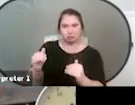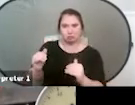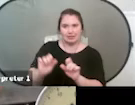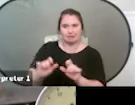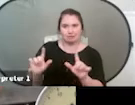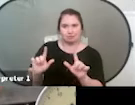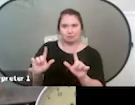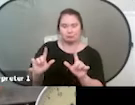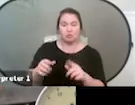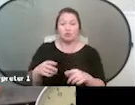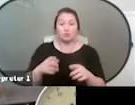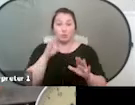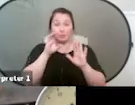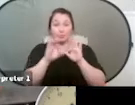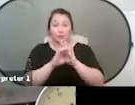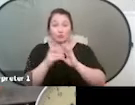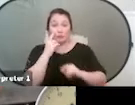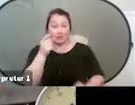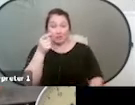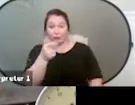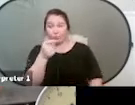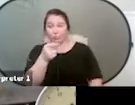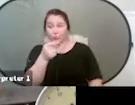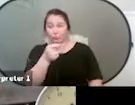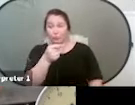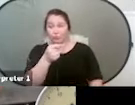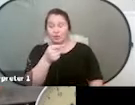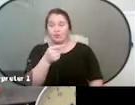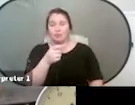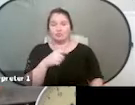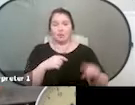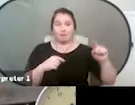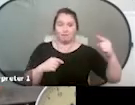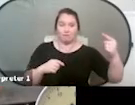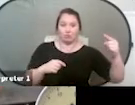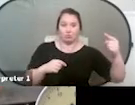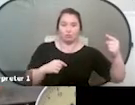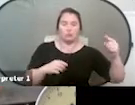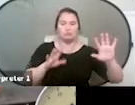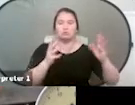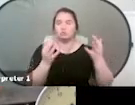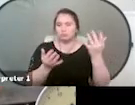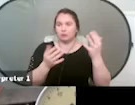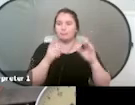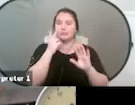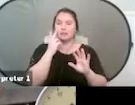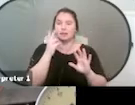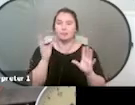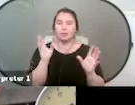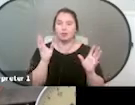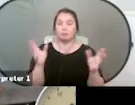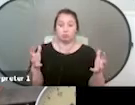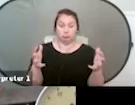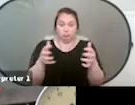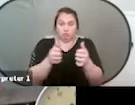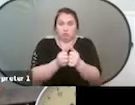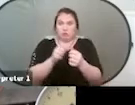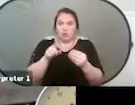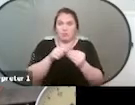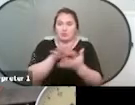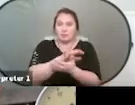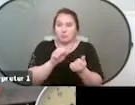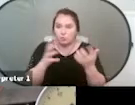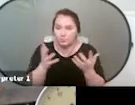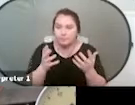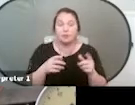that you're seeing there, the first one is the, well, let me get into the overall. So we had significant damage